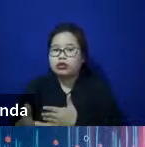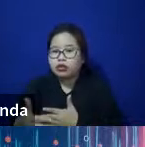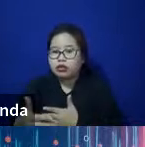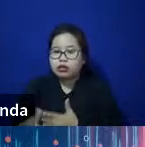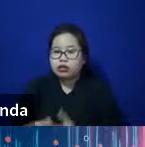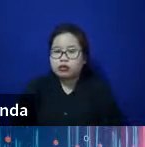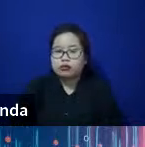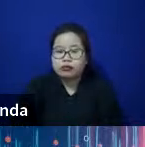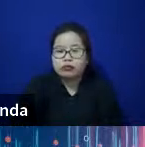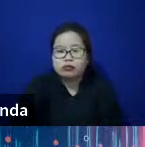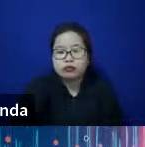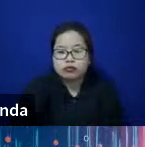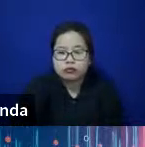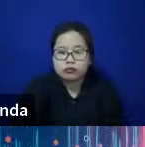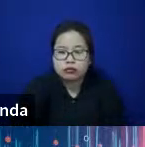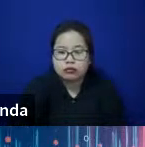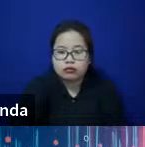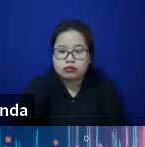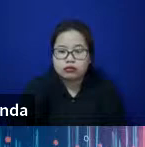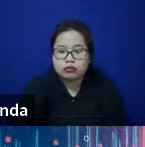and from that,